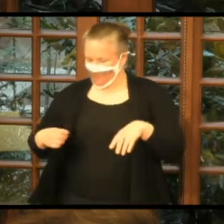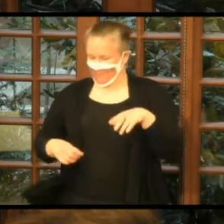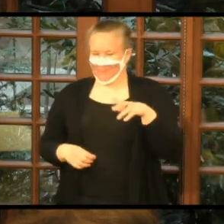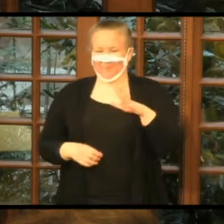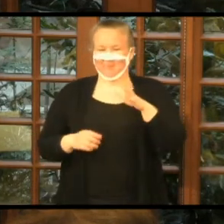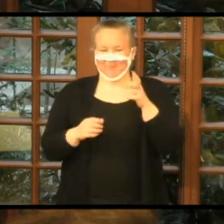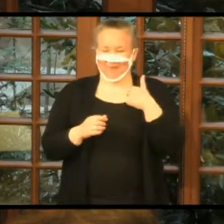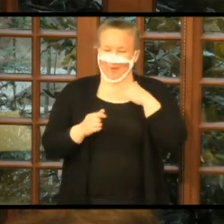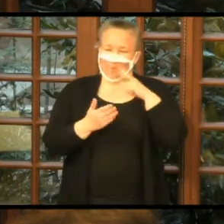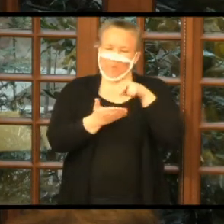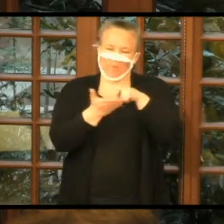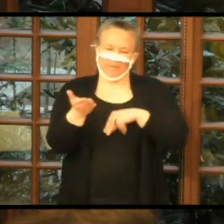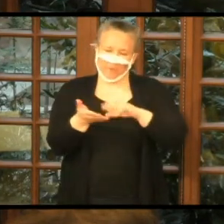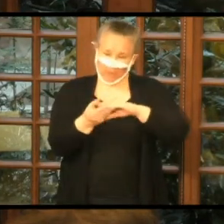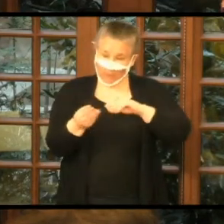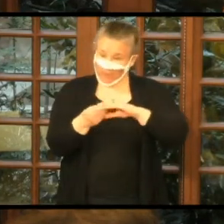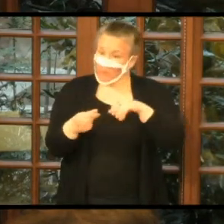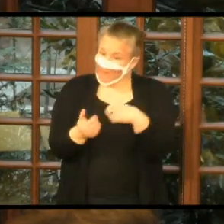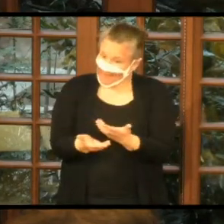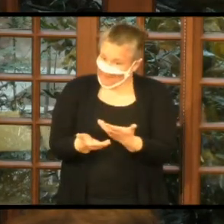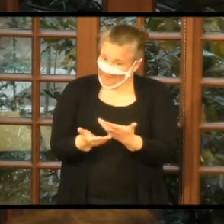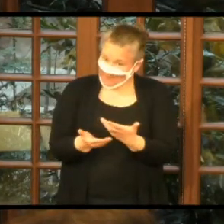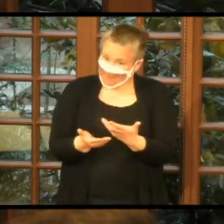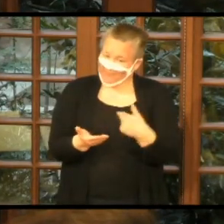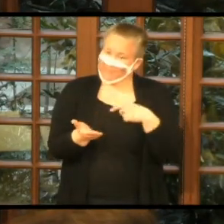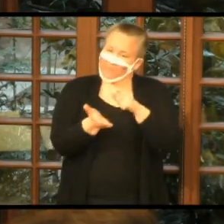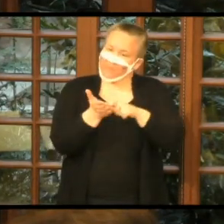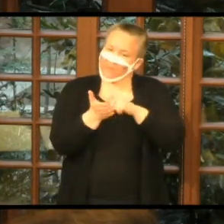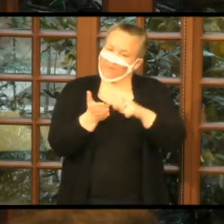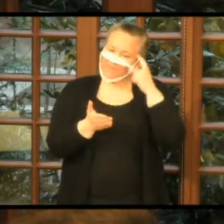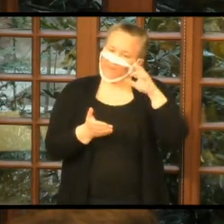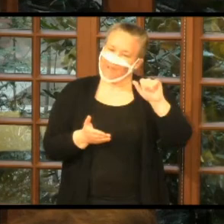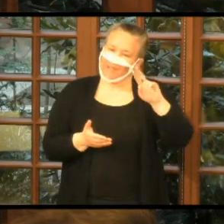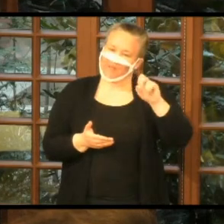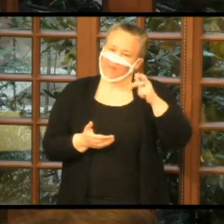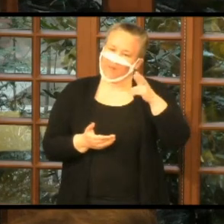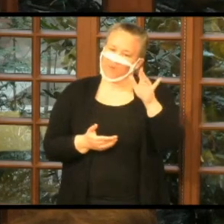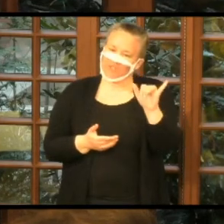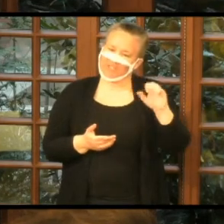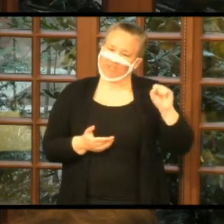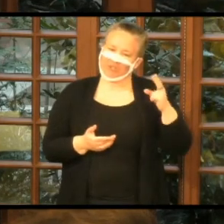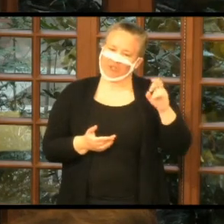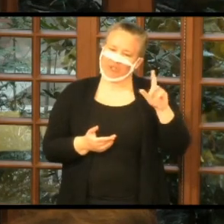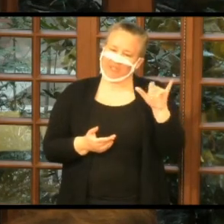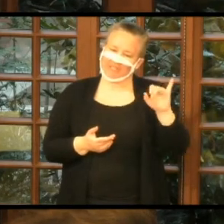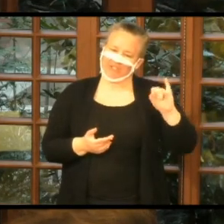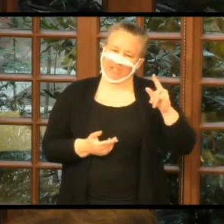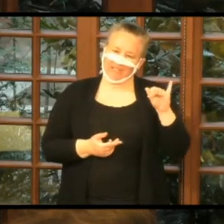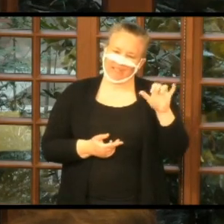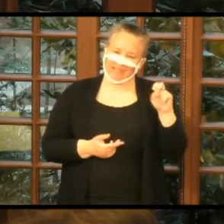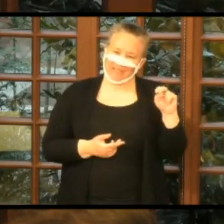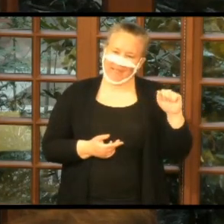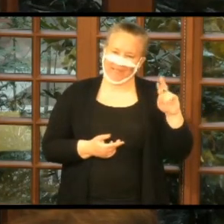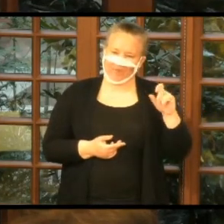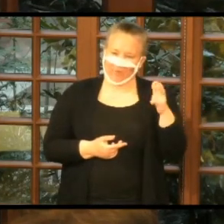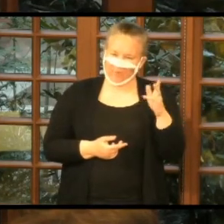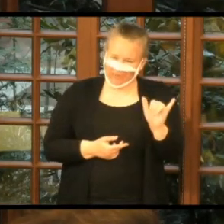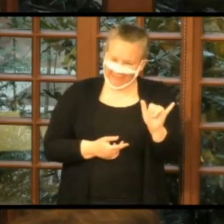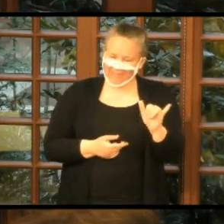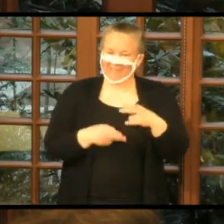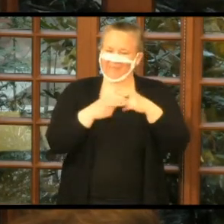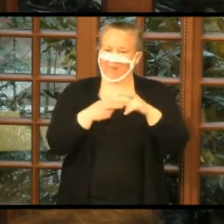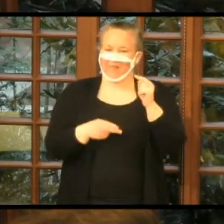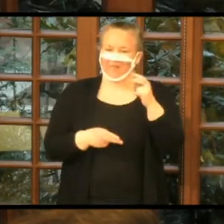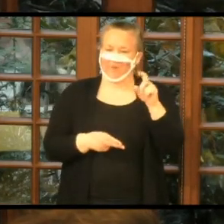I'm gonna be reading a story which I wrote for an anthology, a Shirley Jackson anthology. The story is called